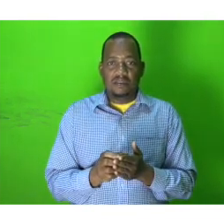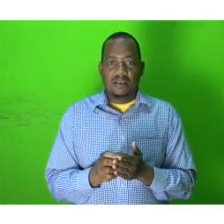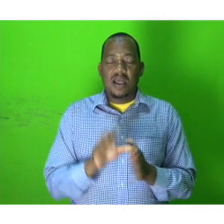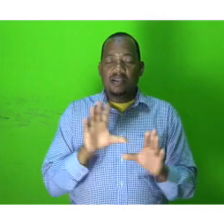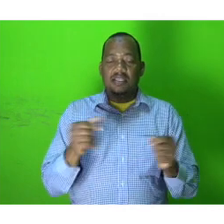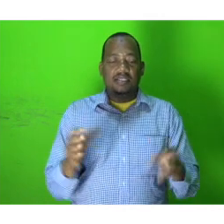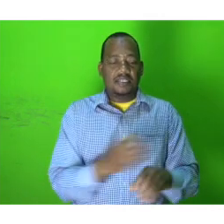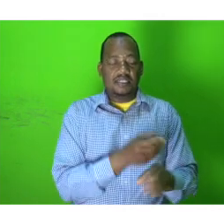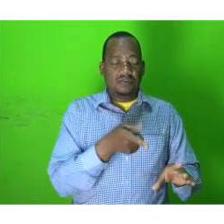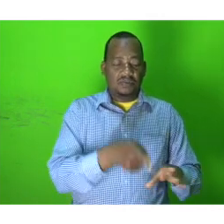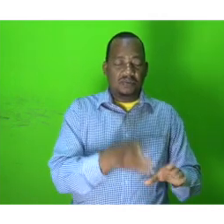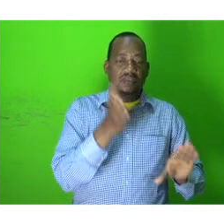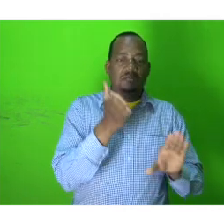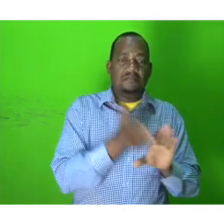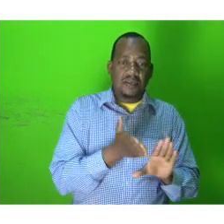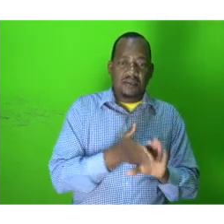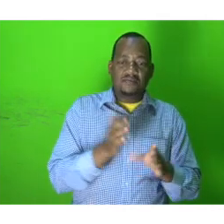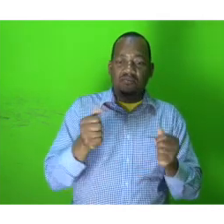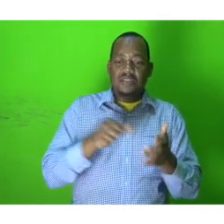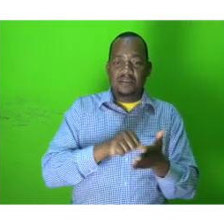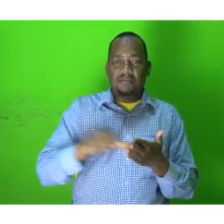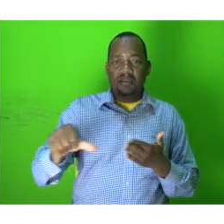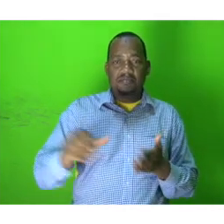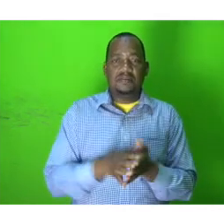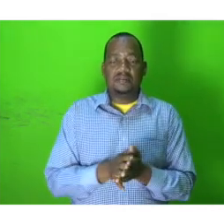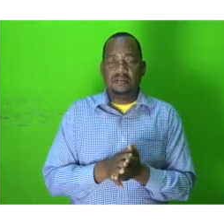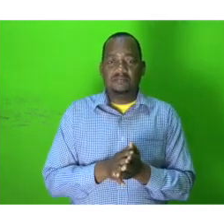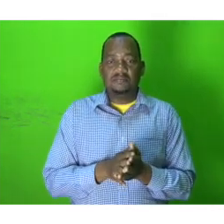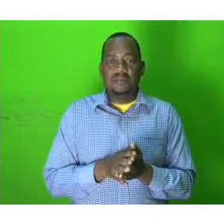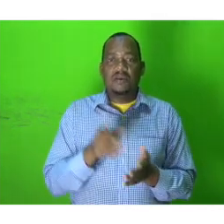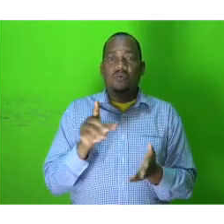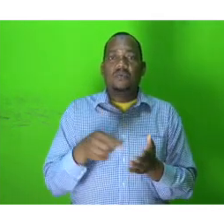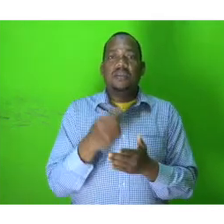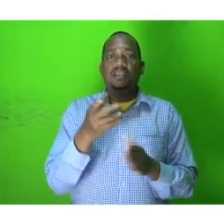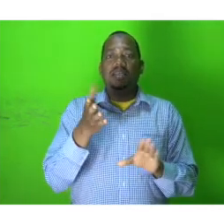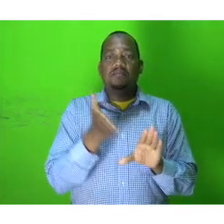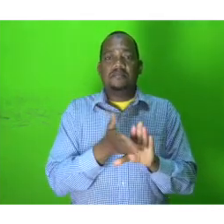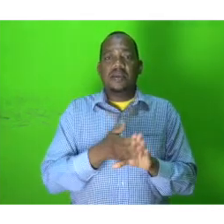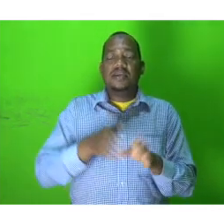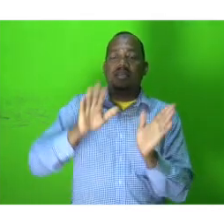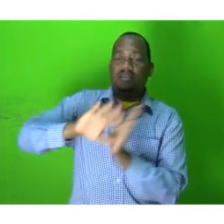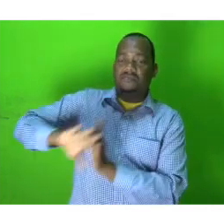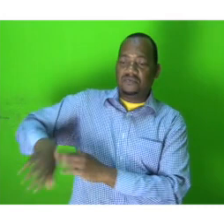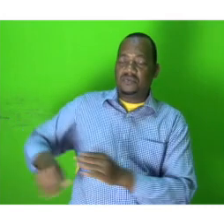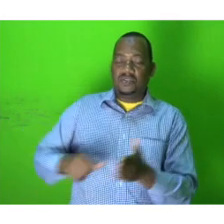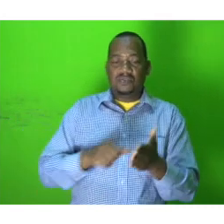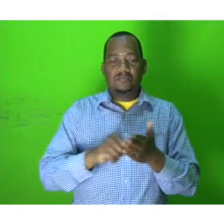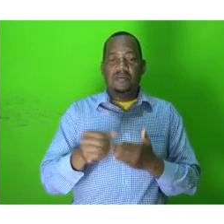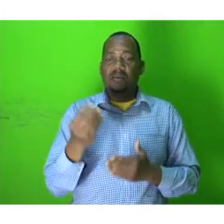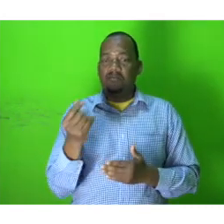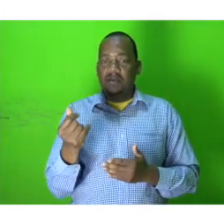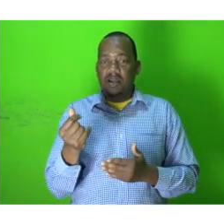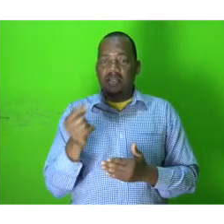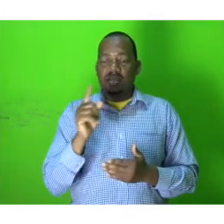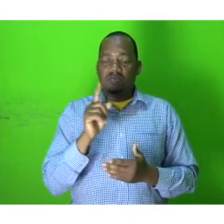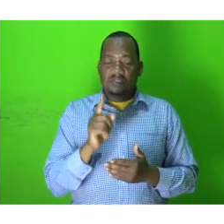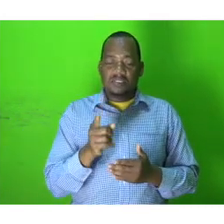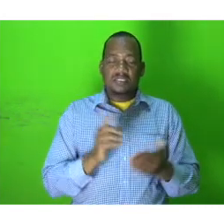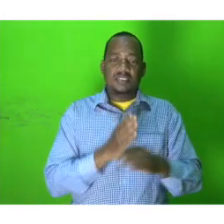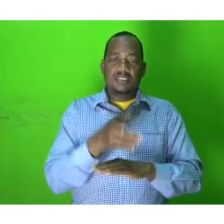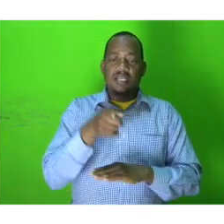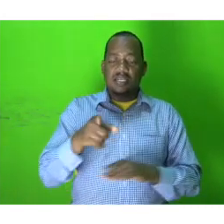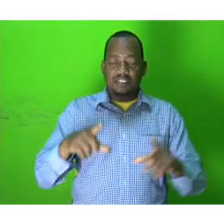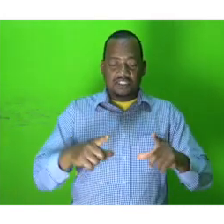and then taken to the bank for payment. When the bank refuse to pay money on